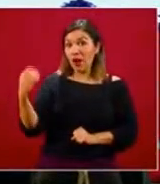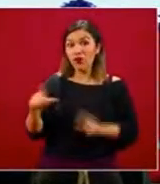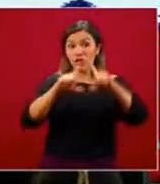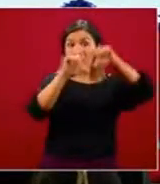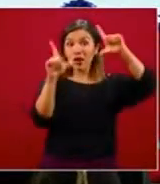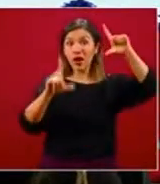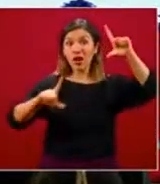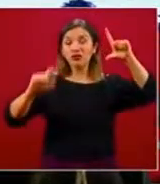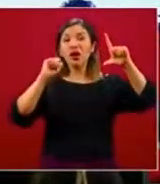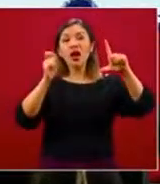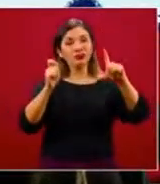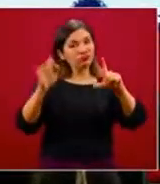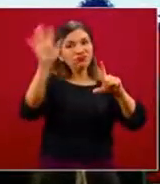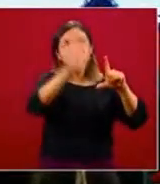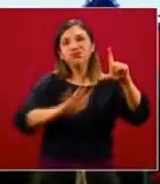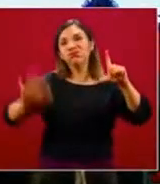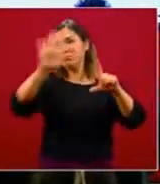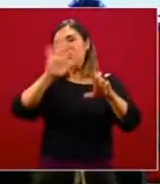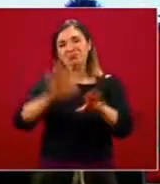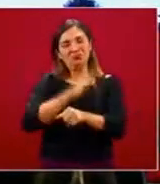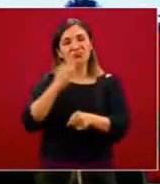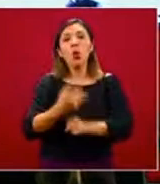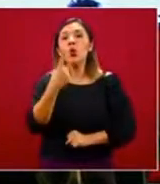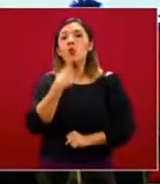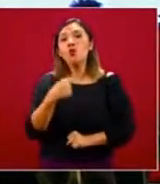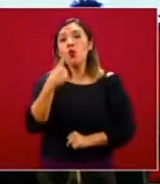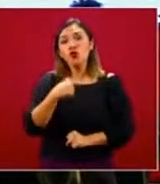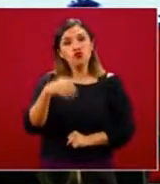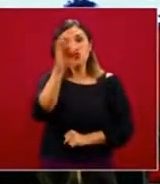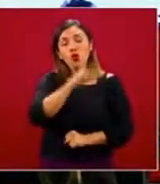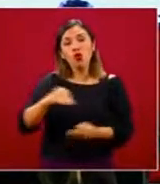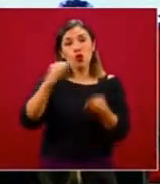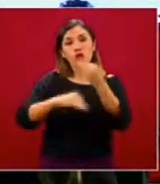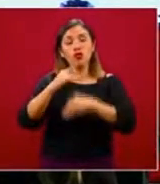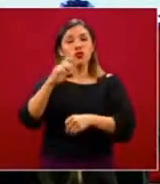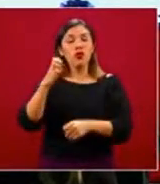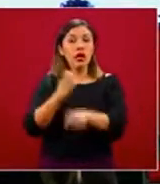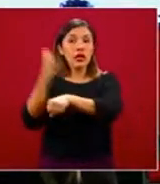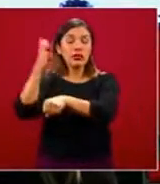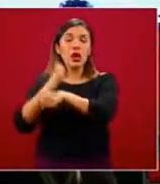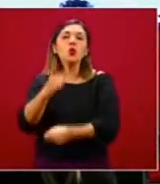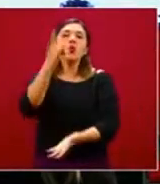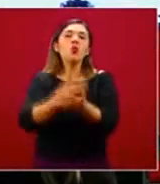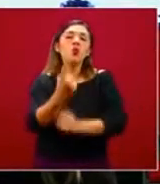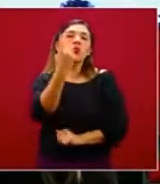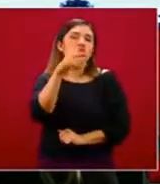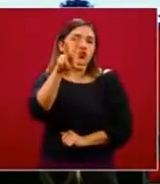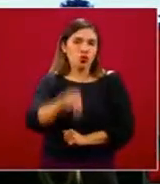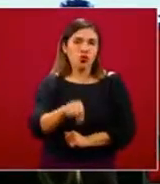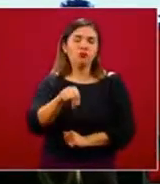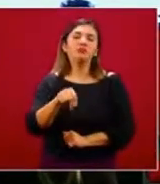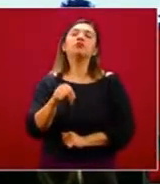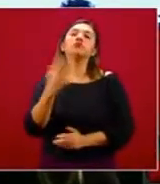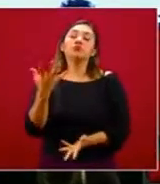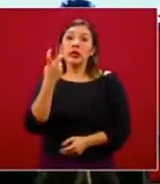And most of the sick people have very serious